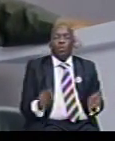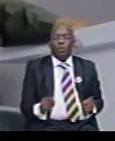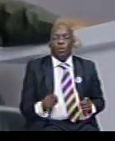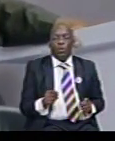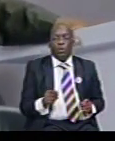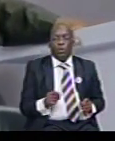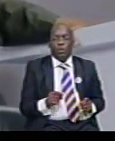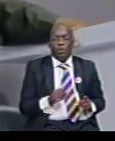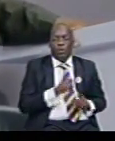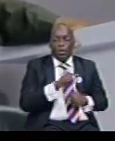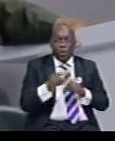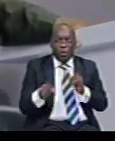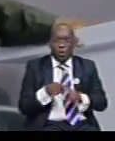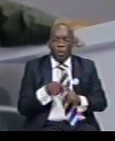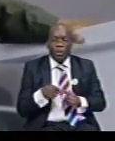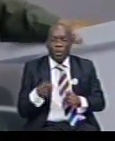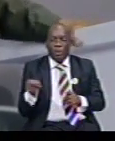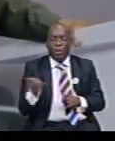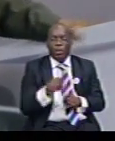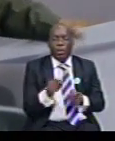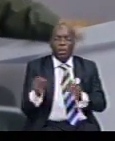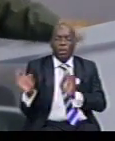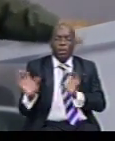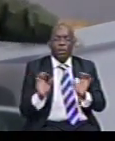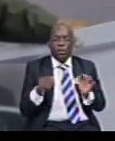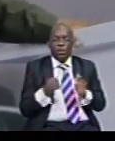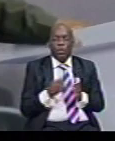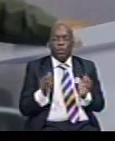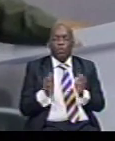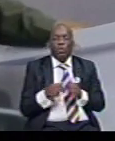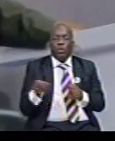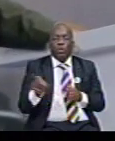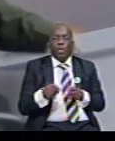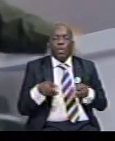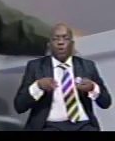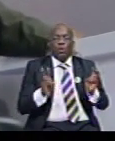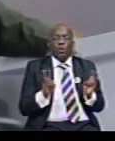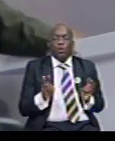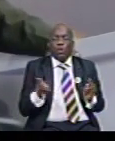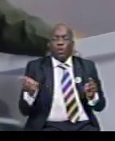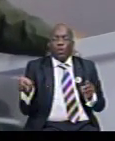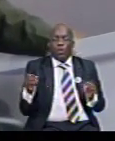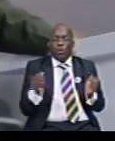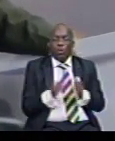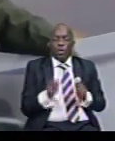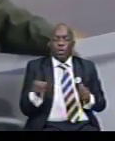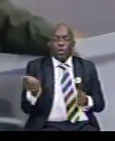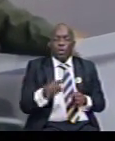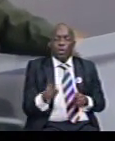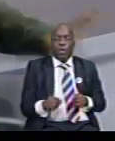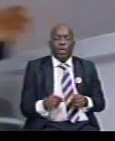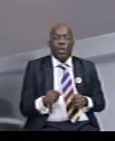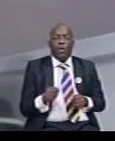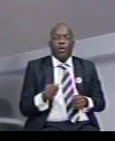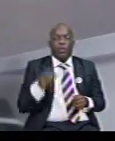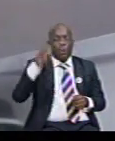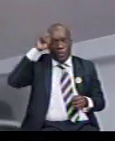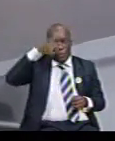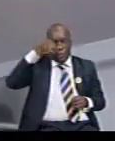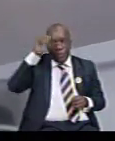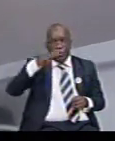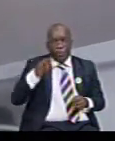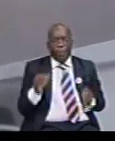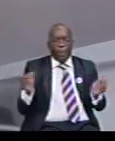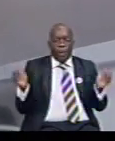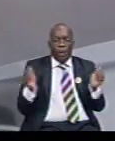with their method, with their magic, with their sorcery, with the occultism, with art drugs.